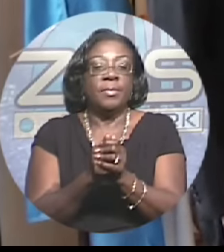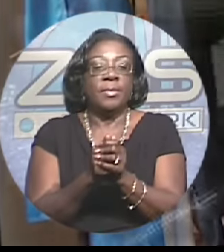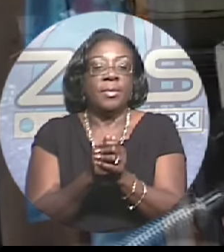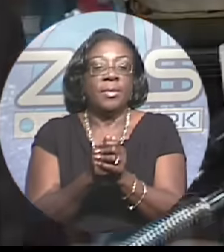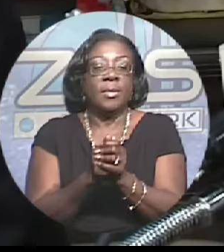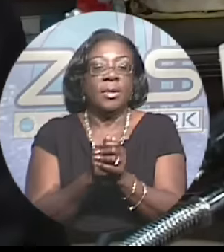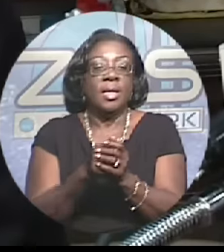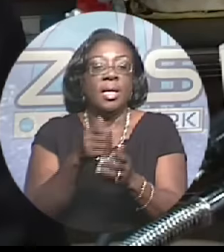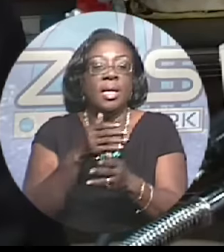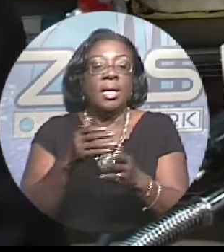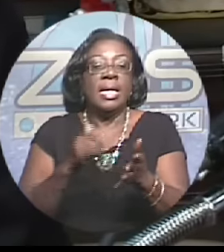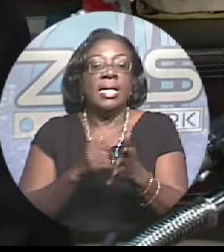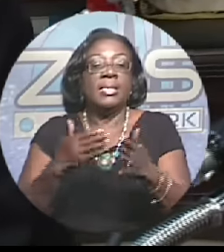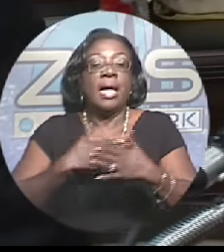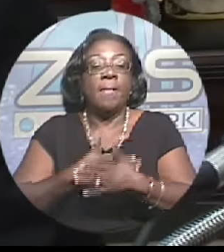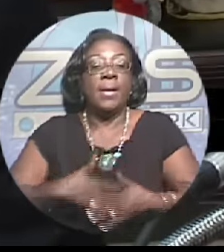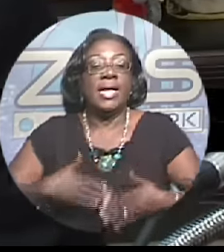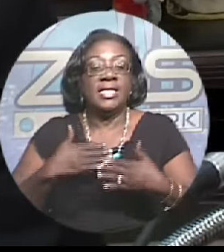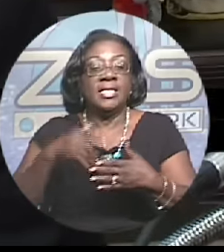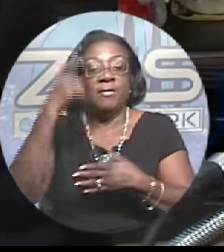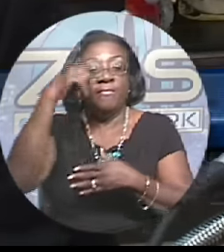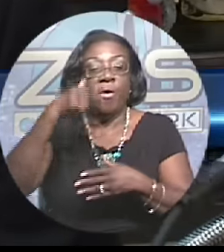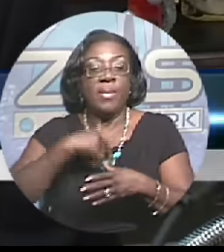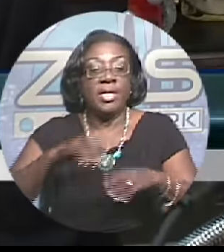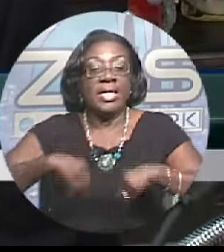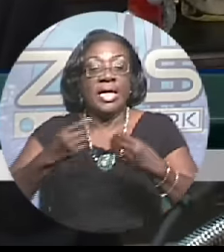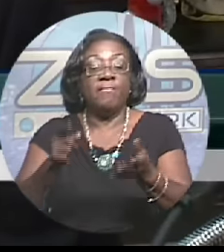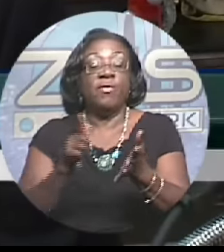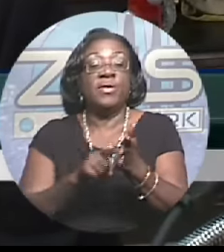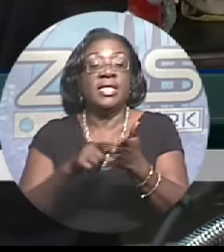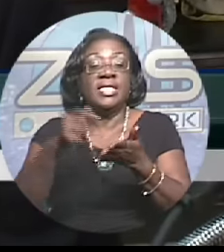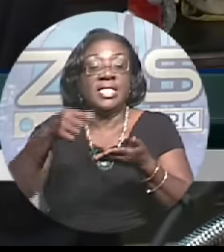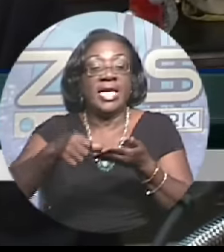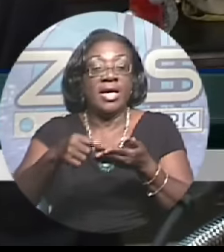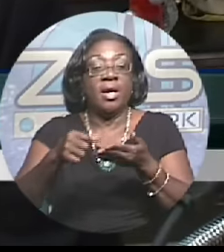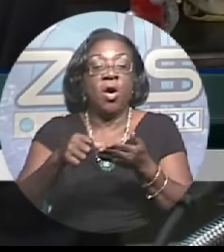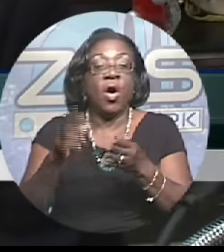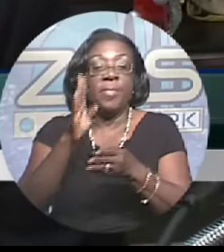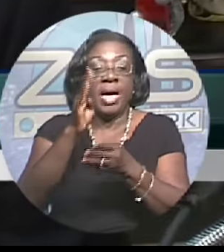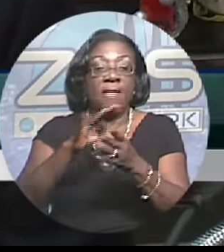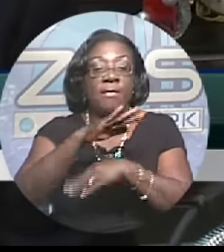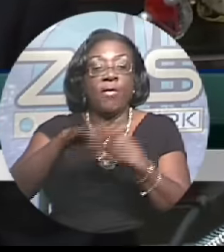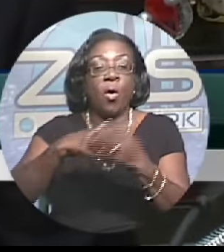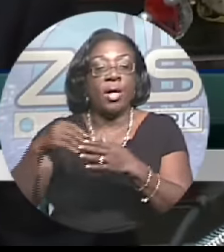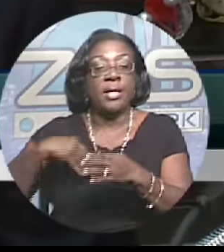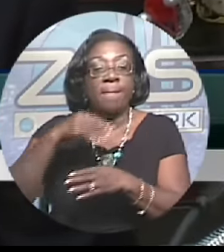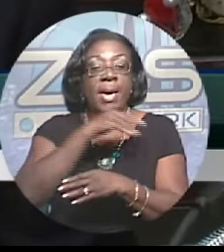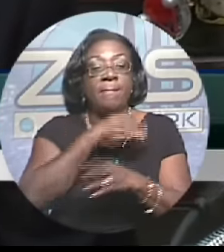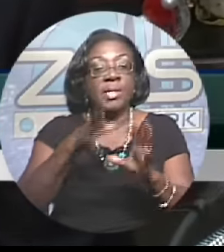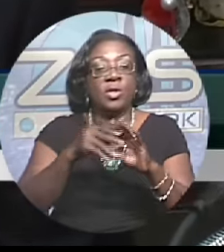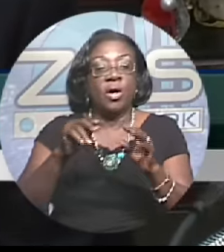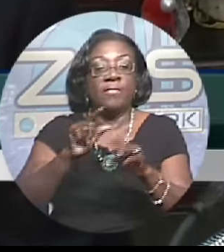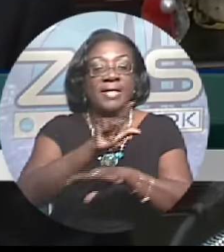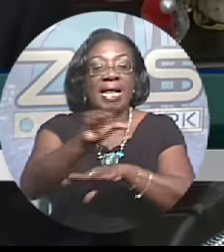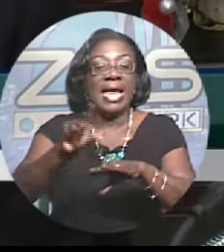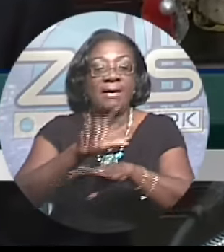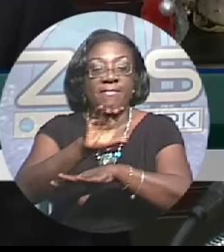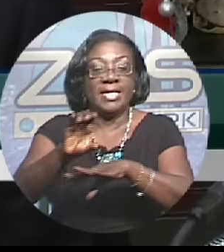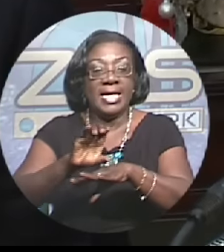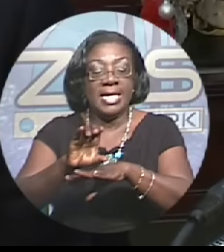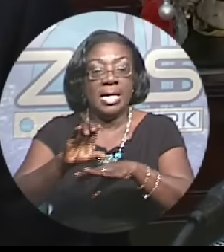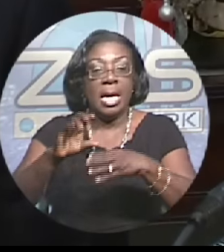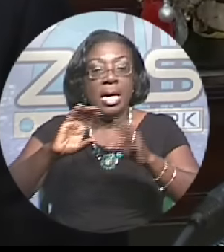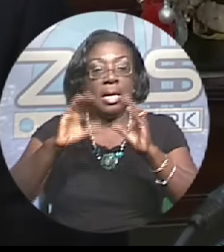It's a pleasure for me to give you this check on behalf of all the members of the Lyford Key Club. And we